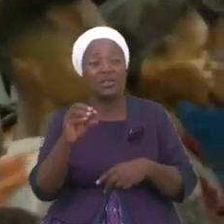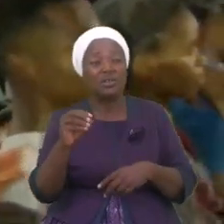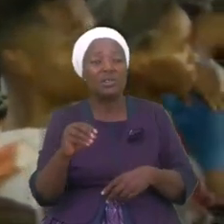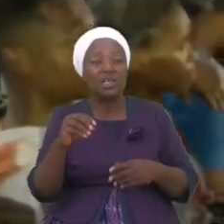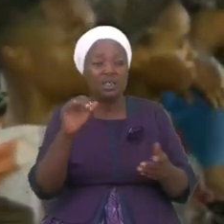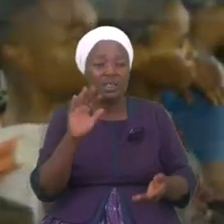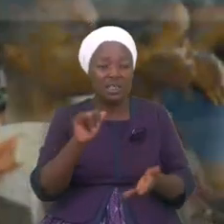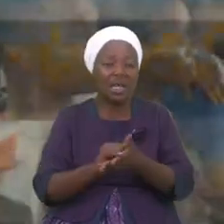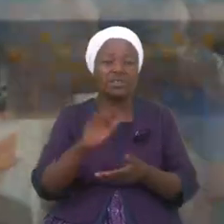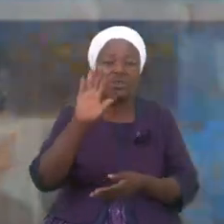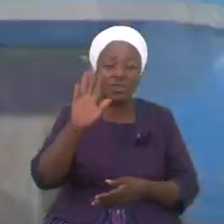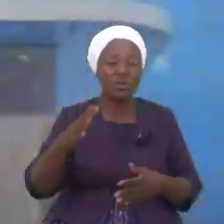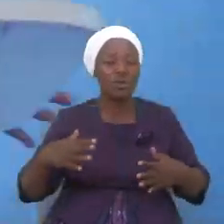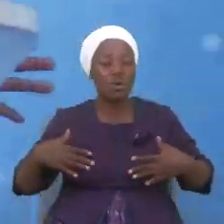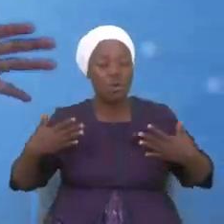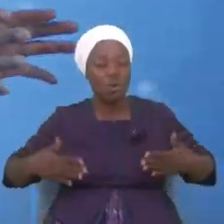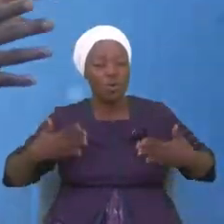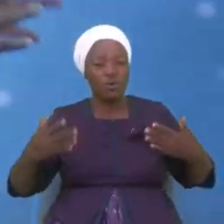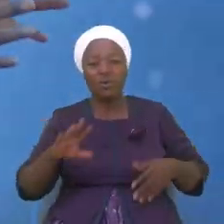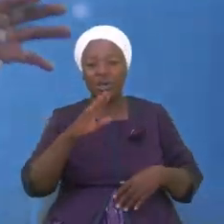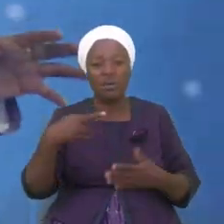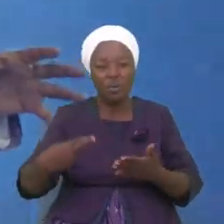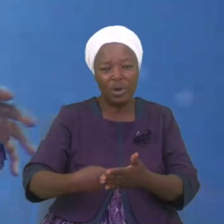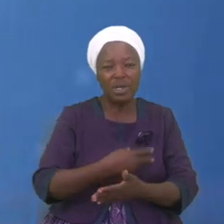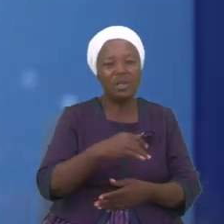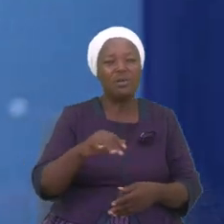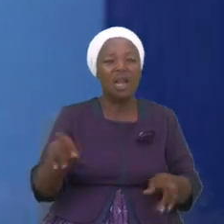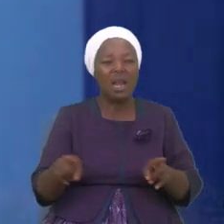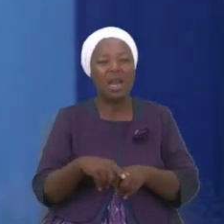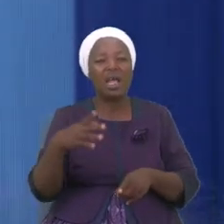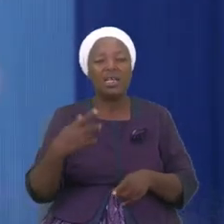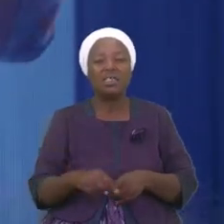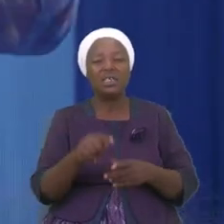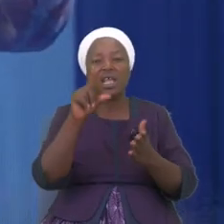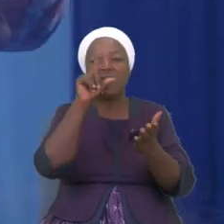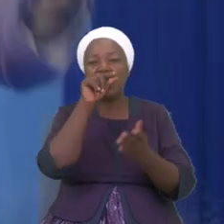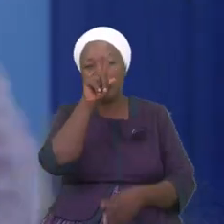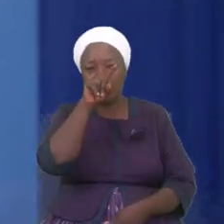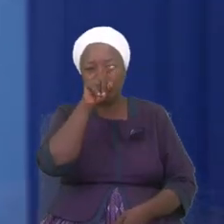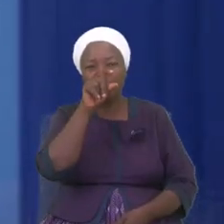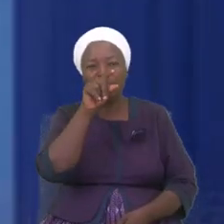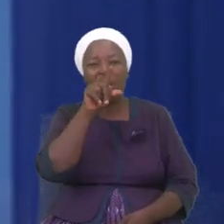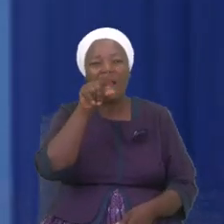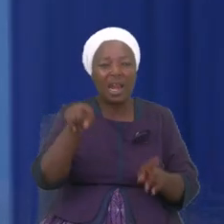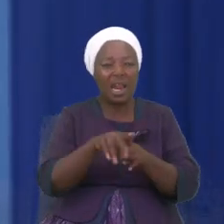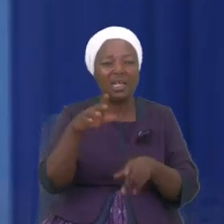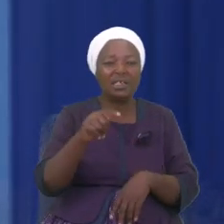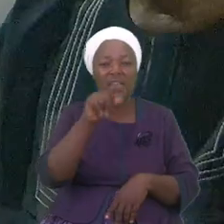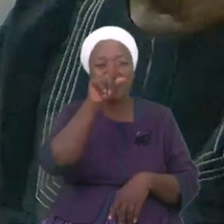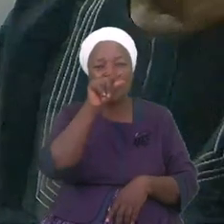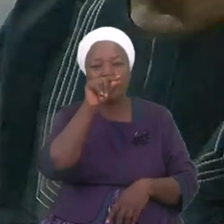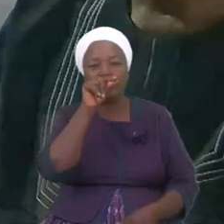is renewed like the eagles. Thy youth renewed like the